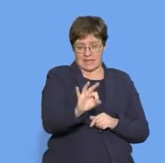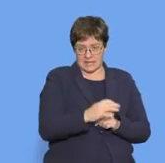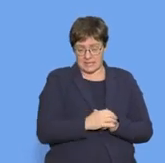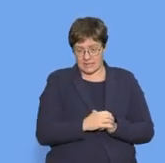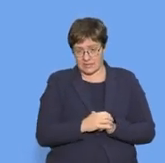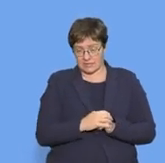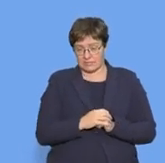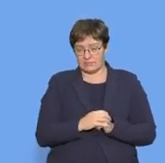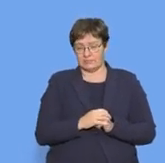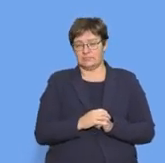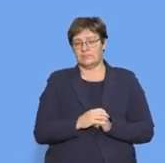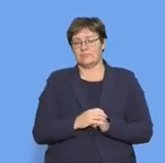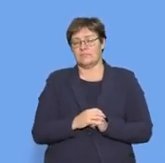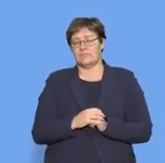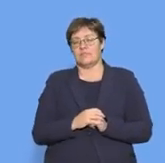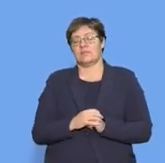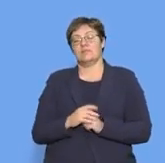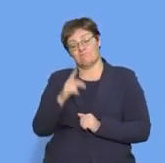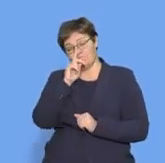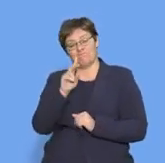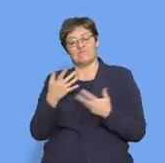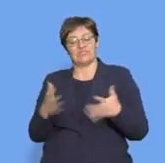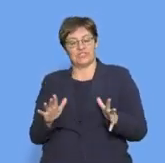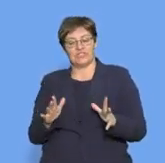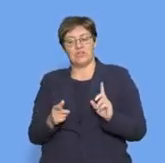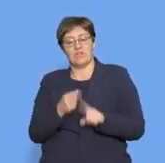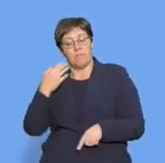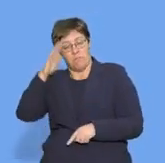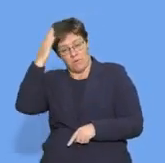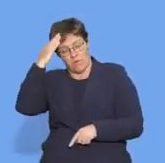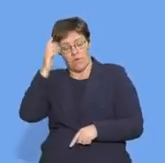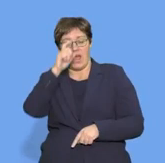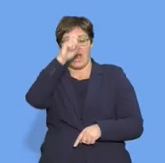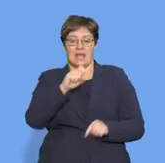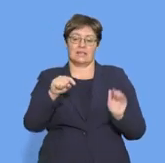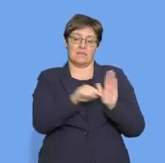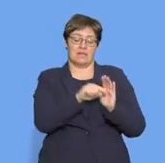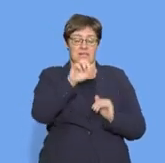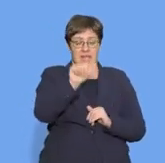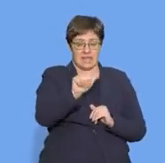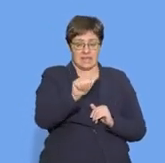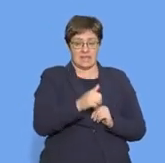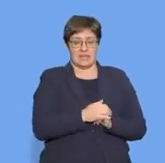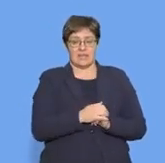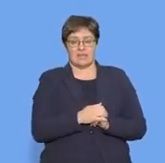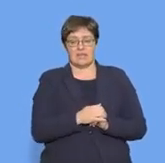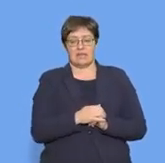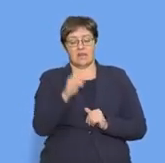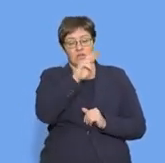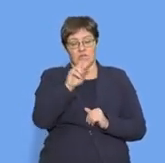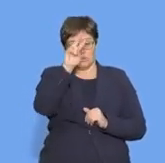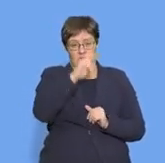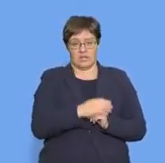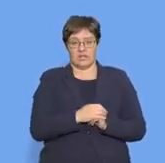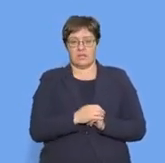which will make it 3 units. So you see already from that I know x minus a